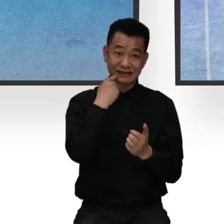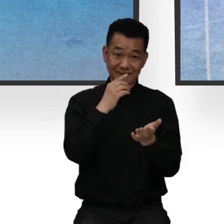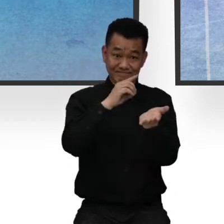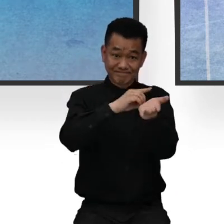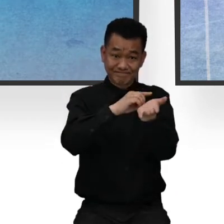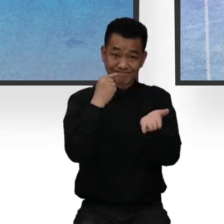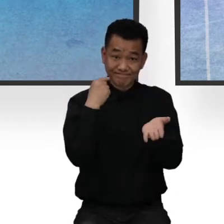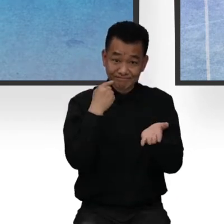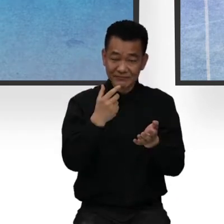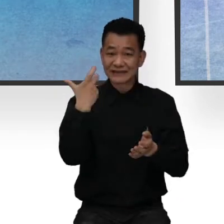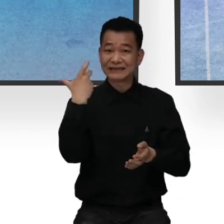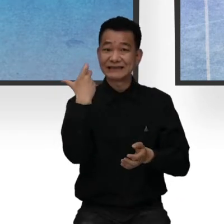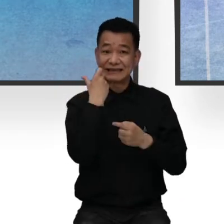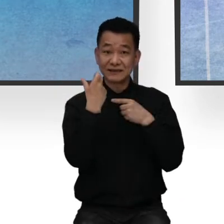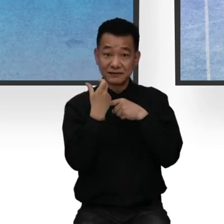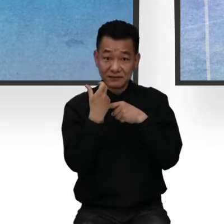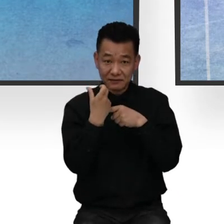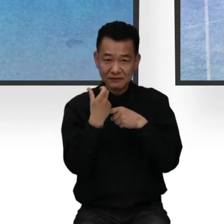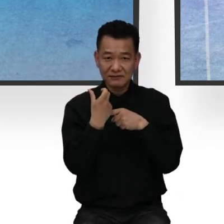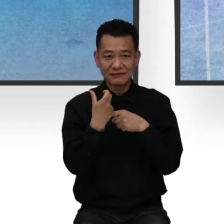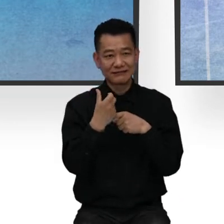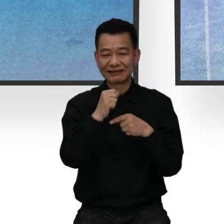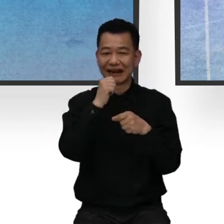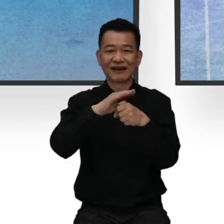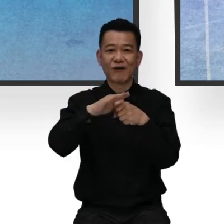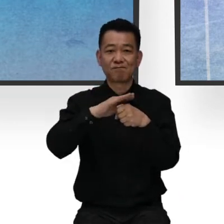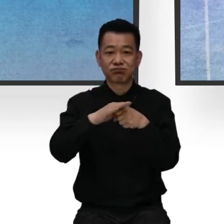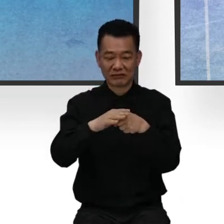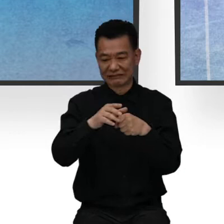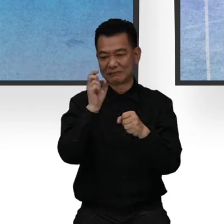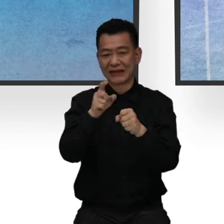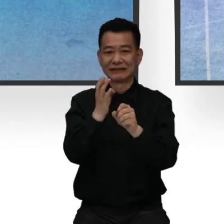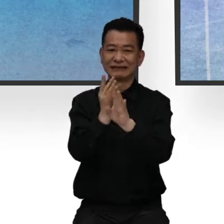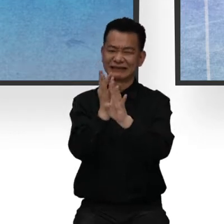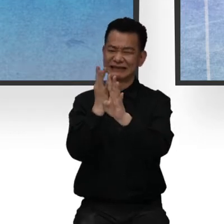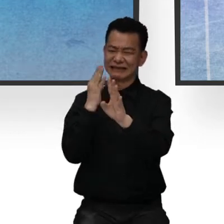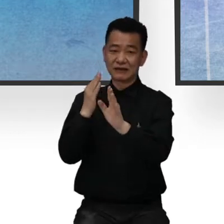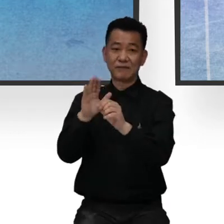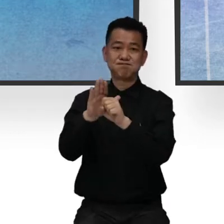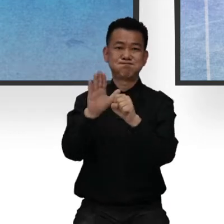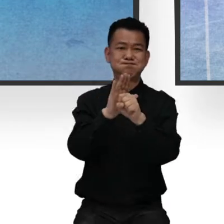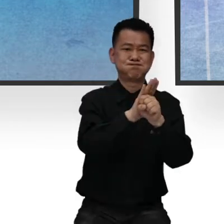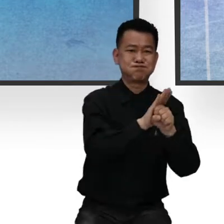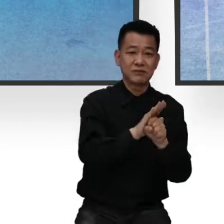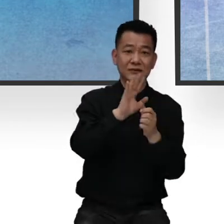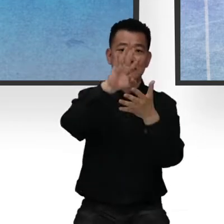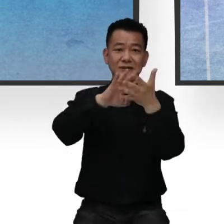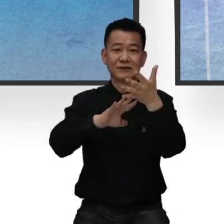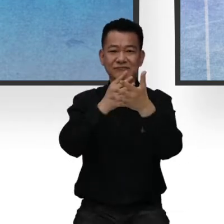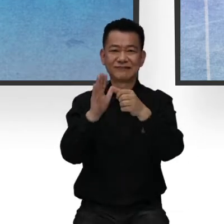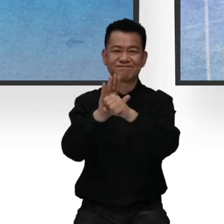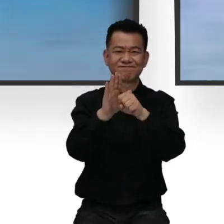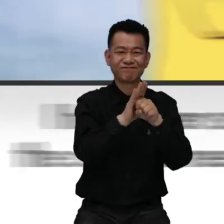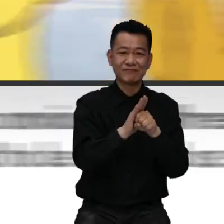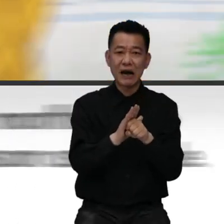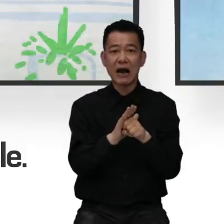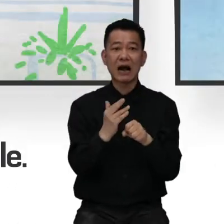there are appointments far behind due to the shortage of anesthesiologists at the dentist treatment